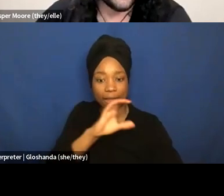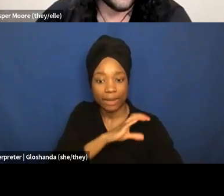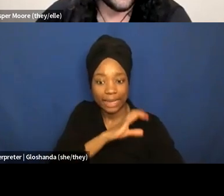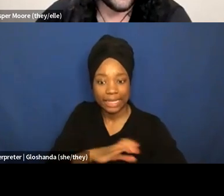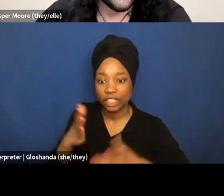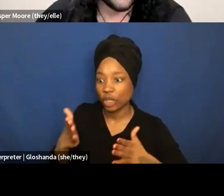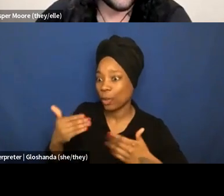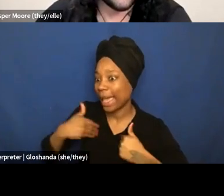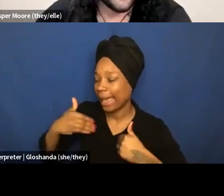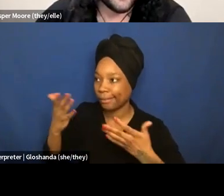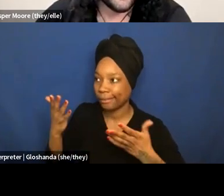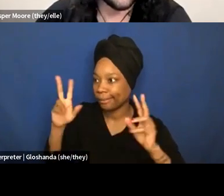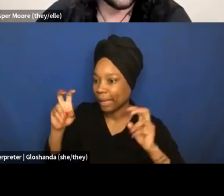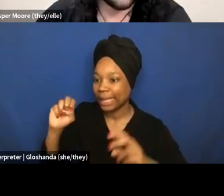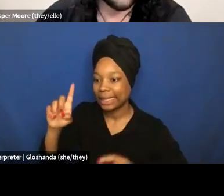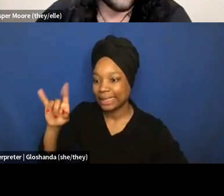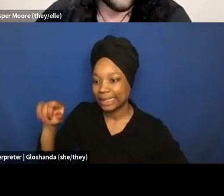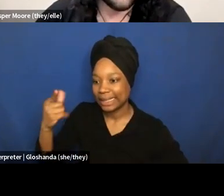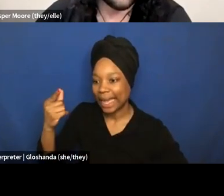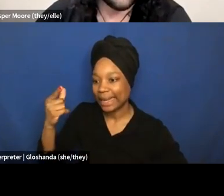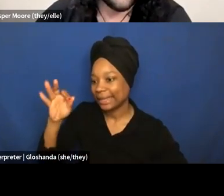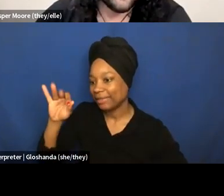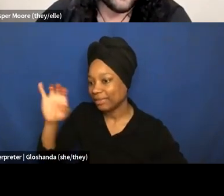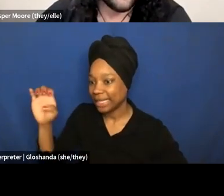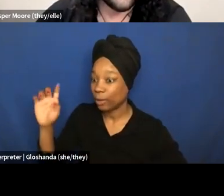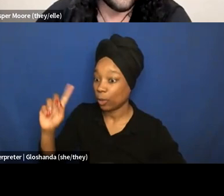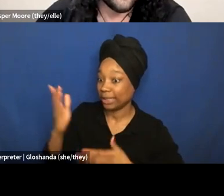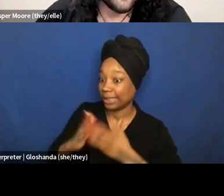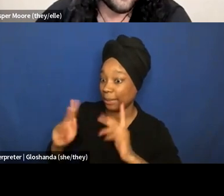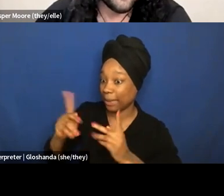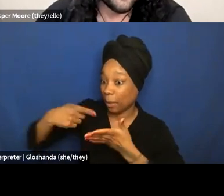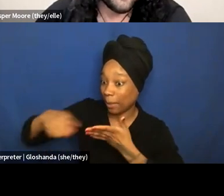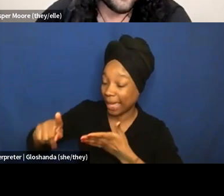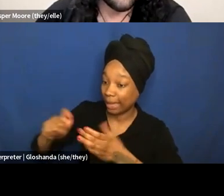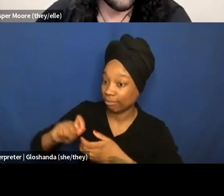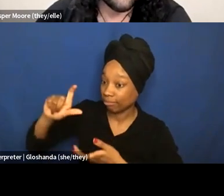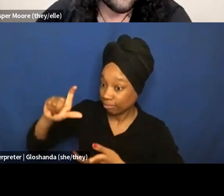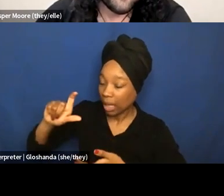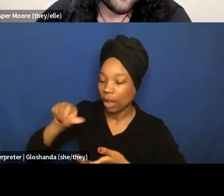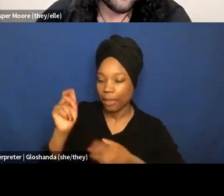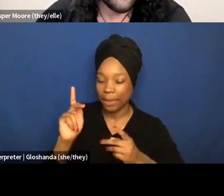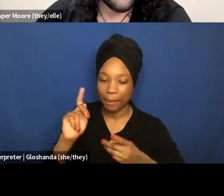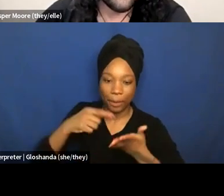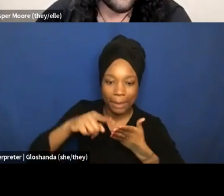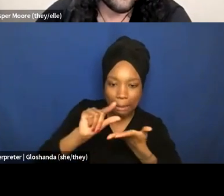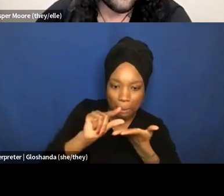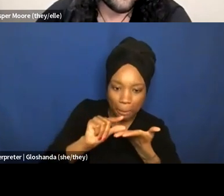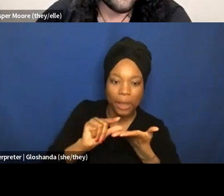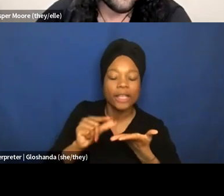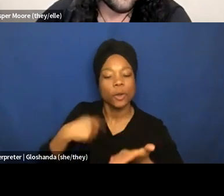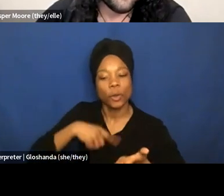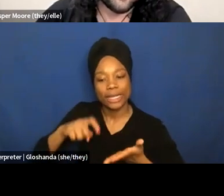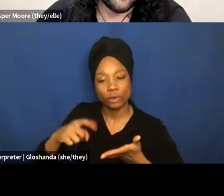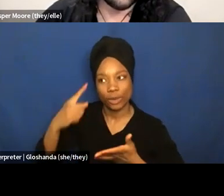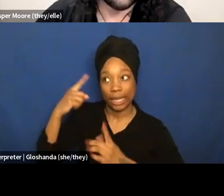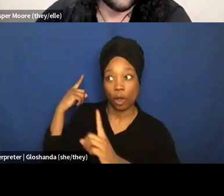more and some people pay less. And so this idea of thinking creatively and trying to see where you're trying to go and work